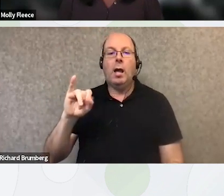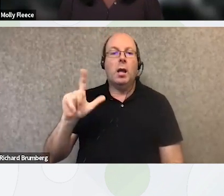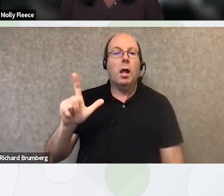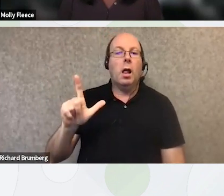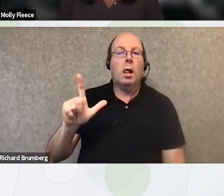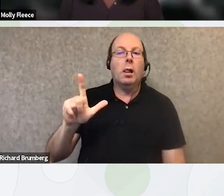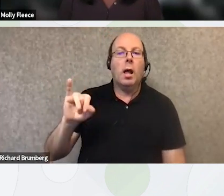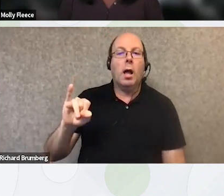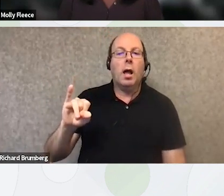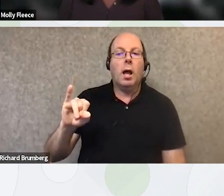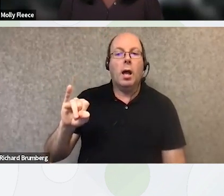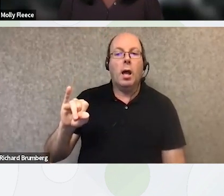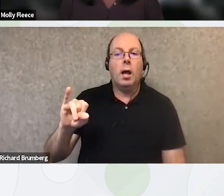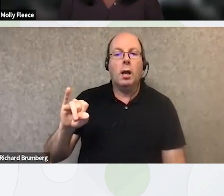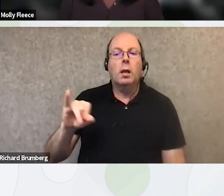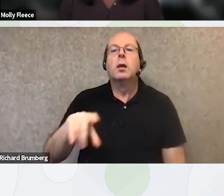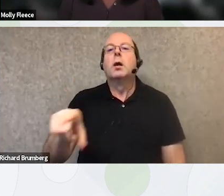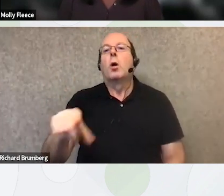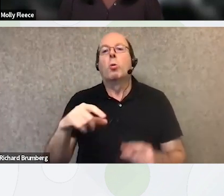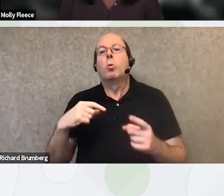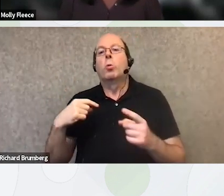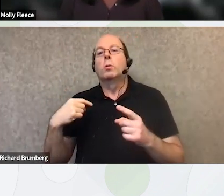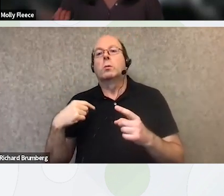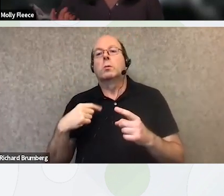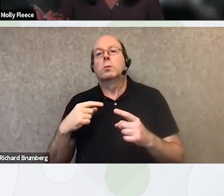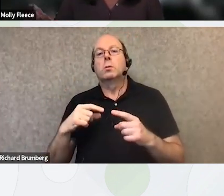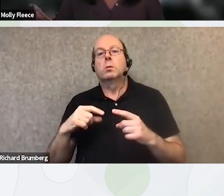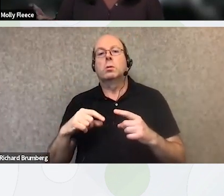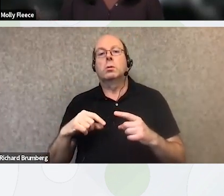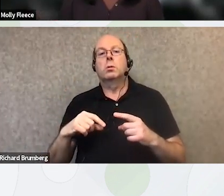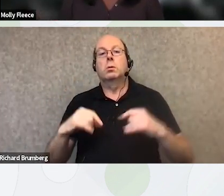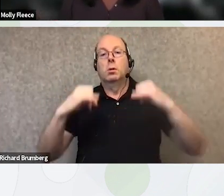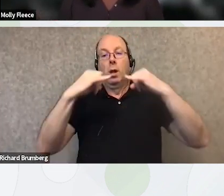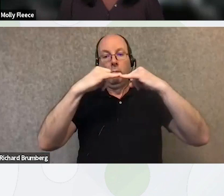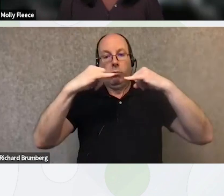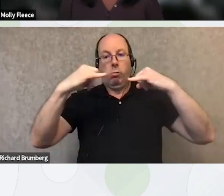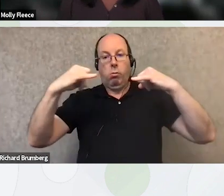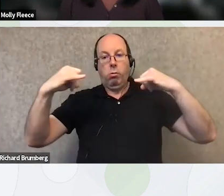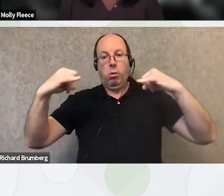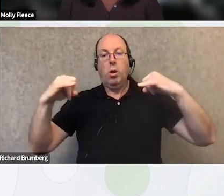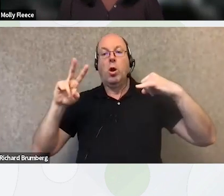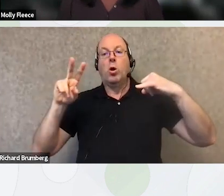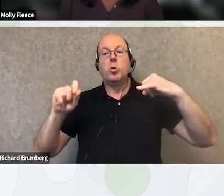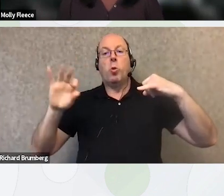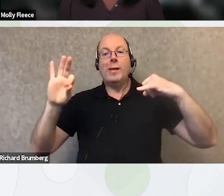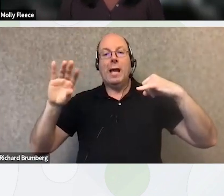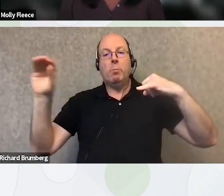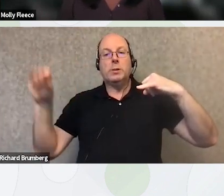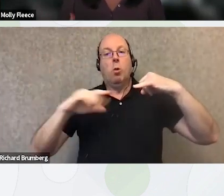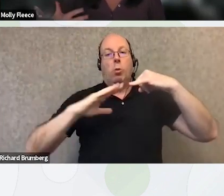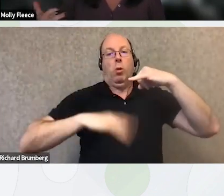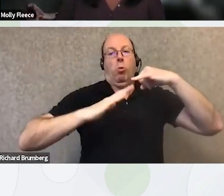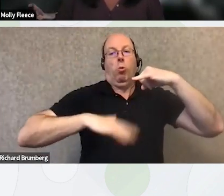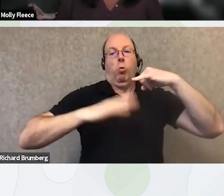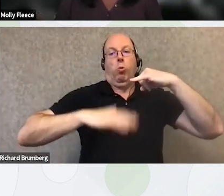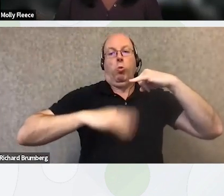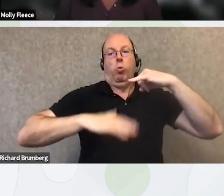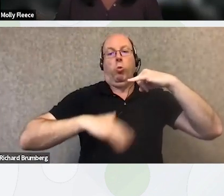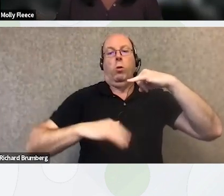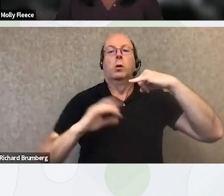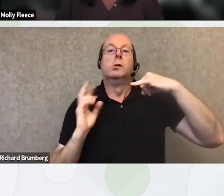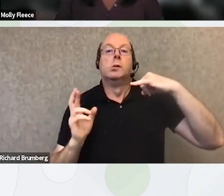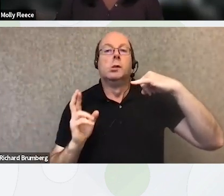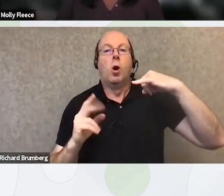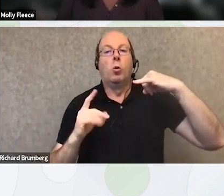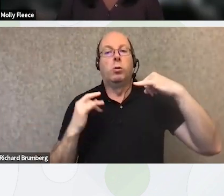been stable over the last week or so, and we remain below that dotted line baseline of 2.9%. So hopefully that means coming into